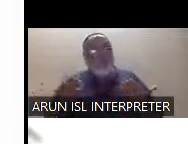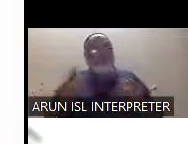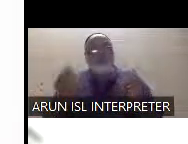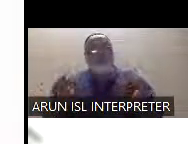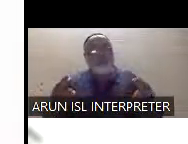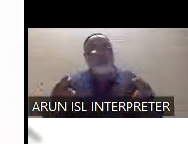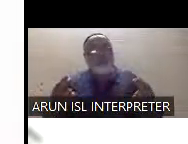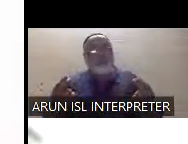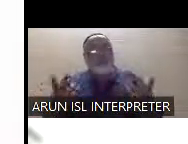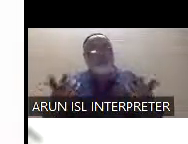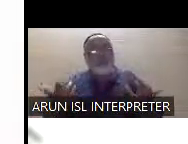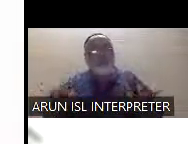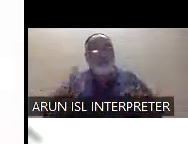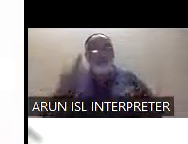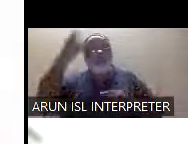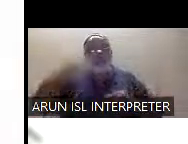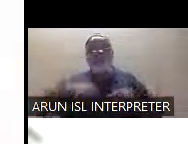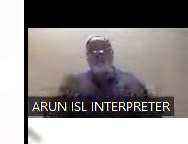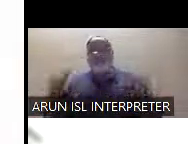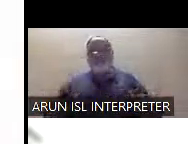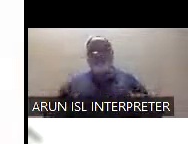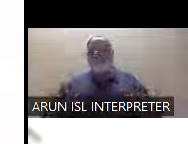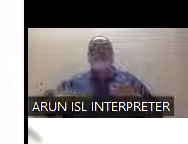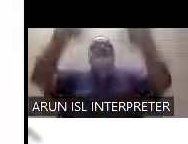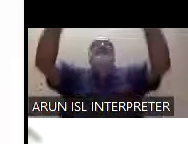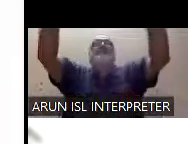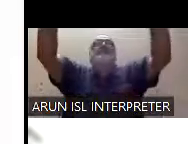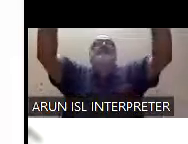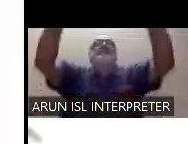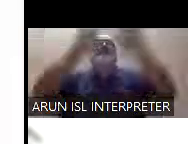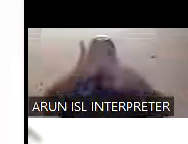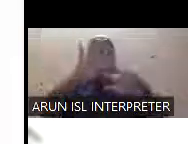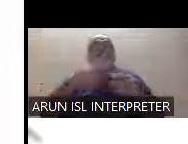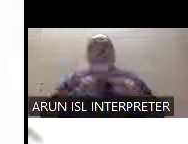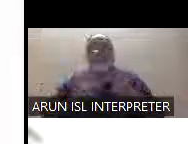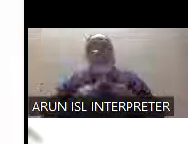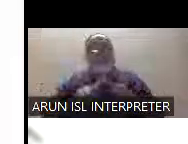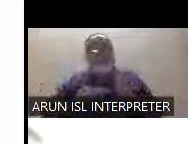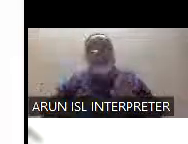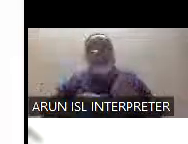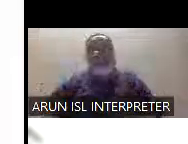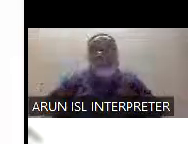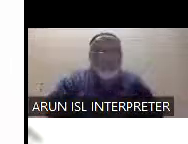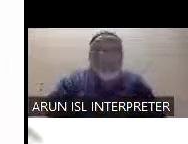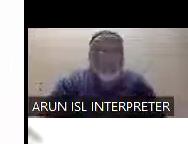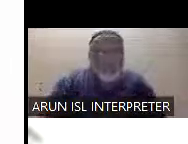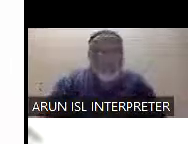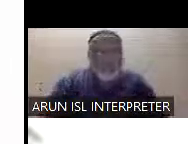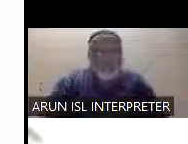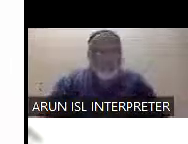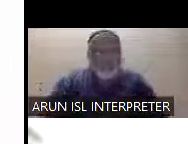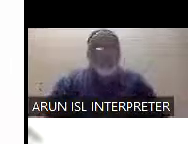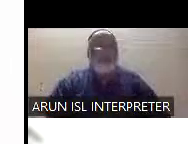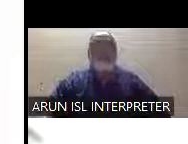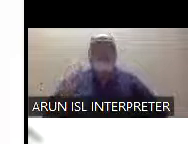If a person is sitting on a wheelchair, maximum they can reach up to 4 feet, and minimum also they can reach up to a certain height and not